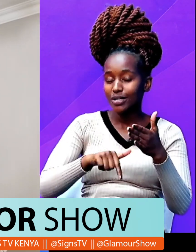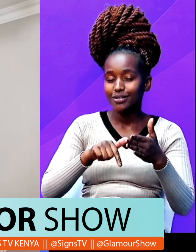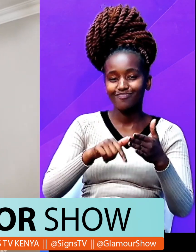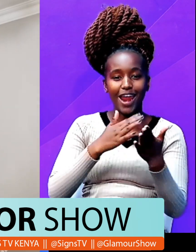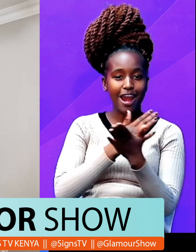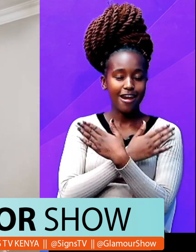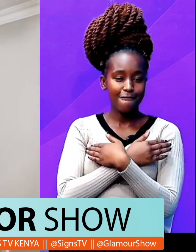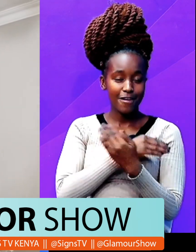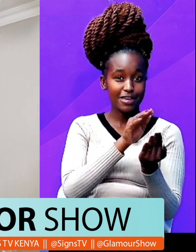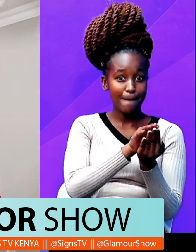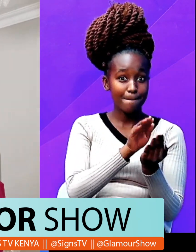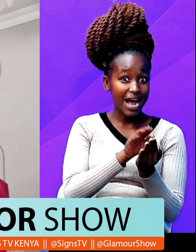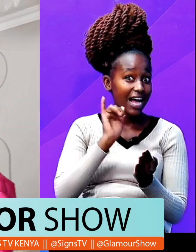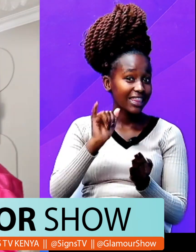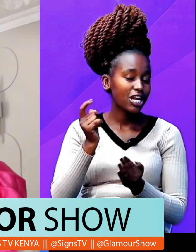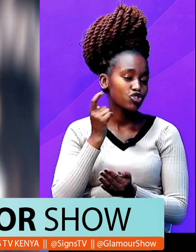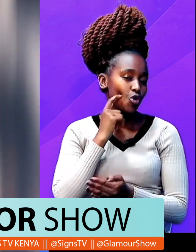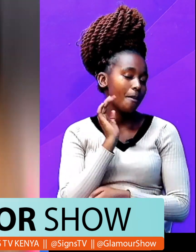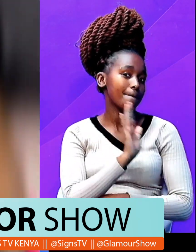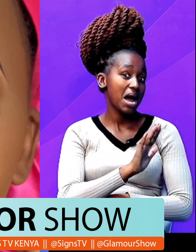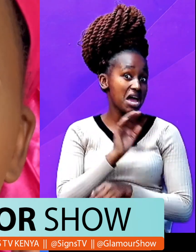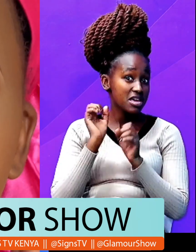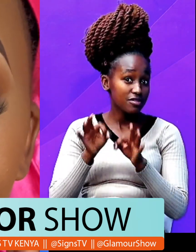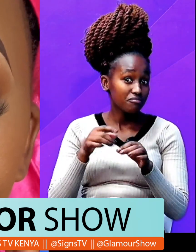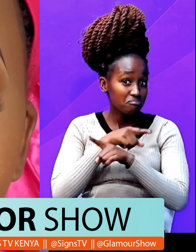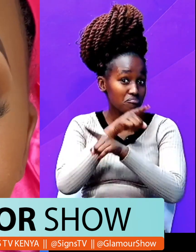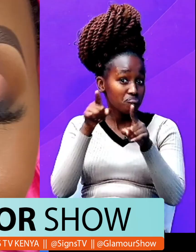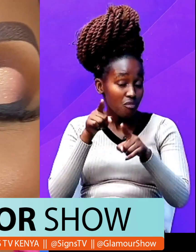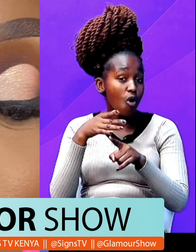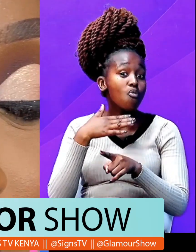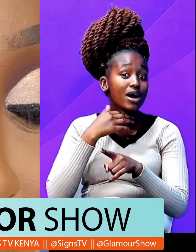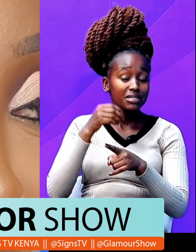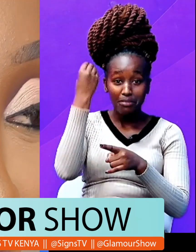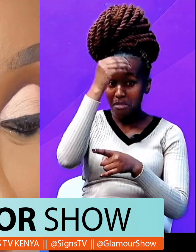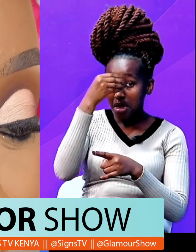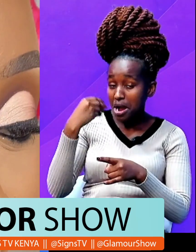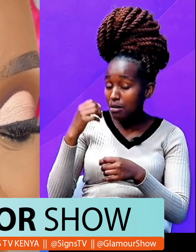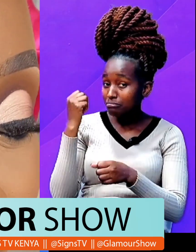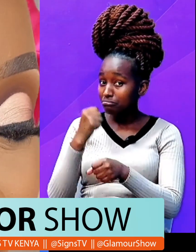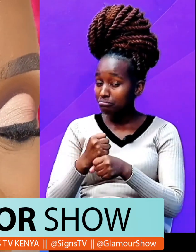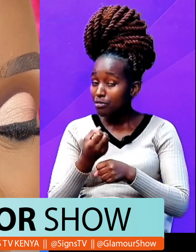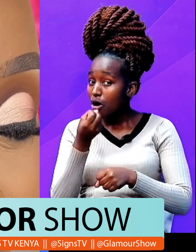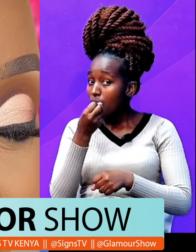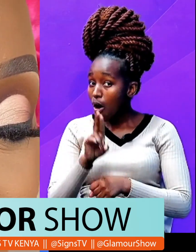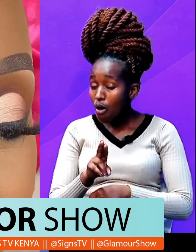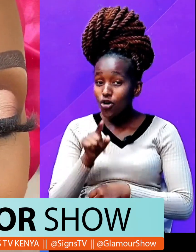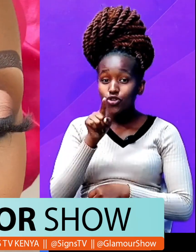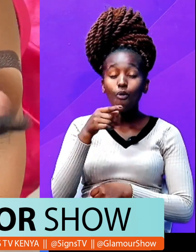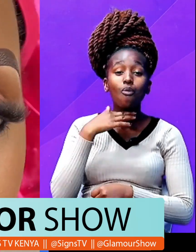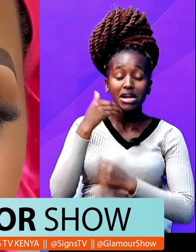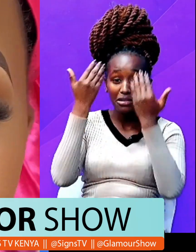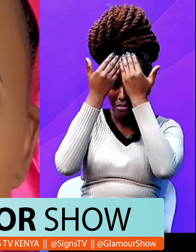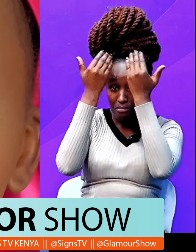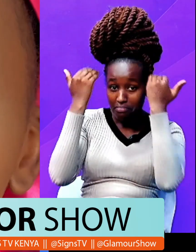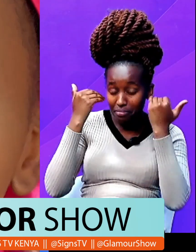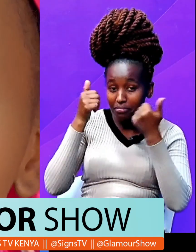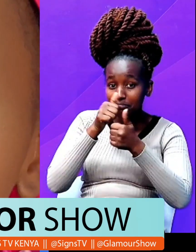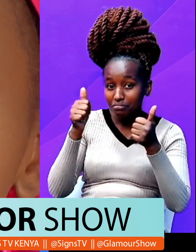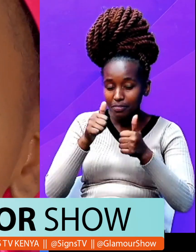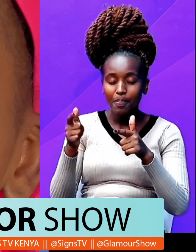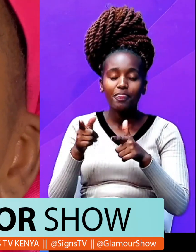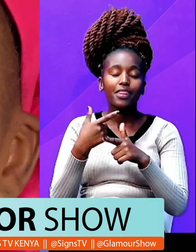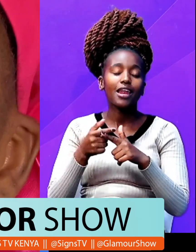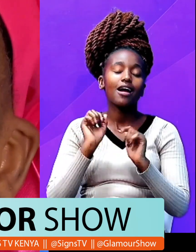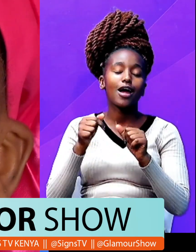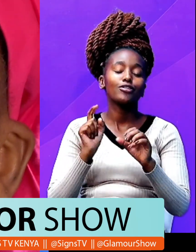have our shop. In case you want your makeup done, your wig done, that's the